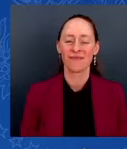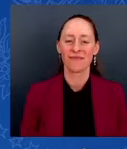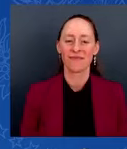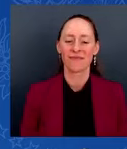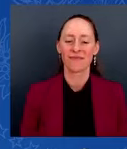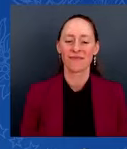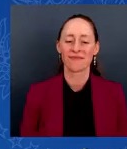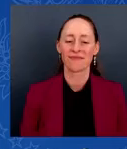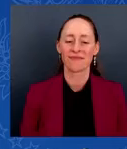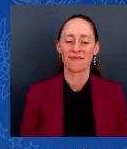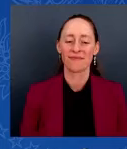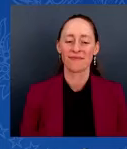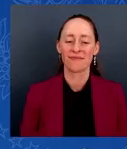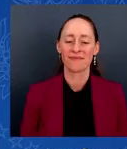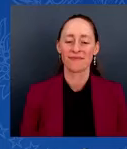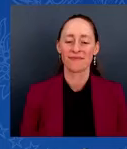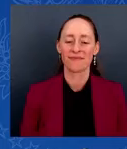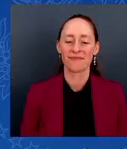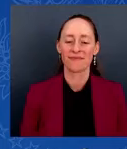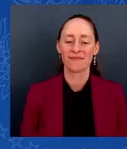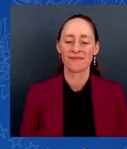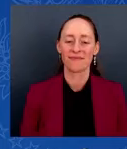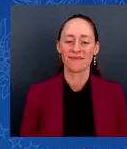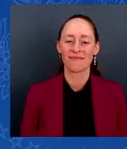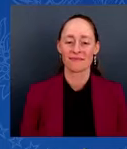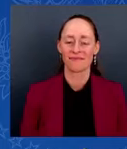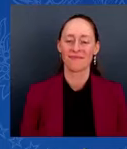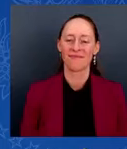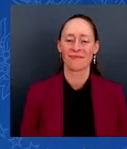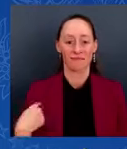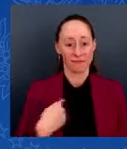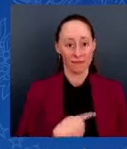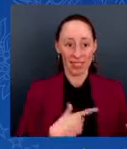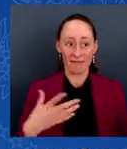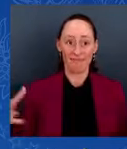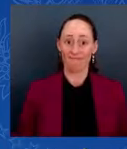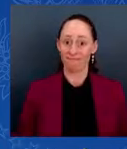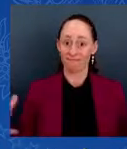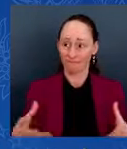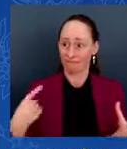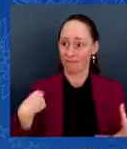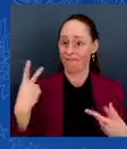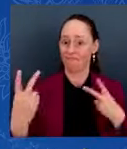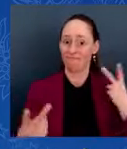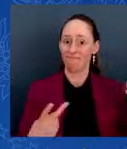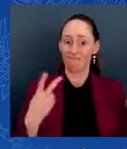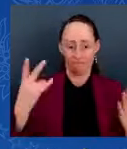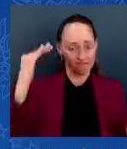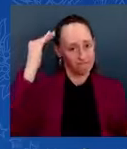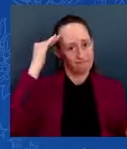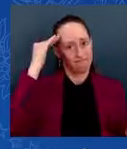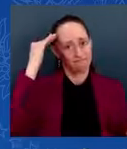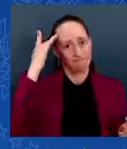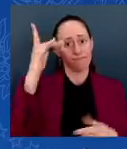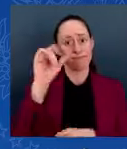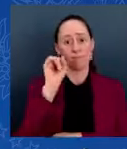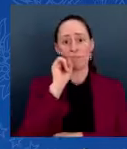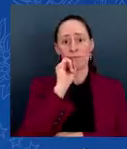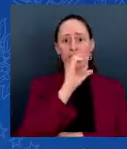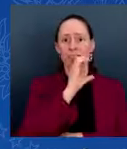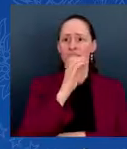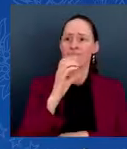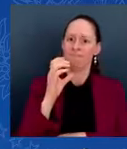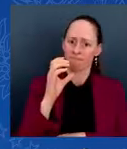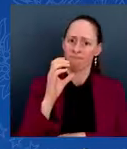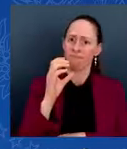we believe deeply every senior in our nation should be able to live with security, stability, and dignity. And